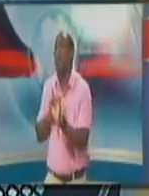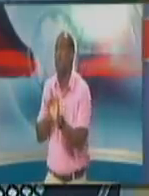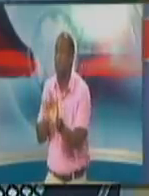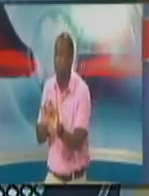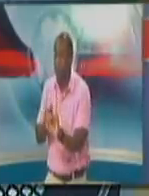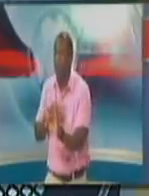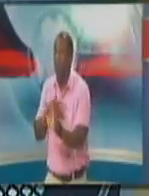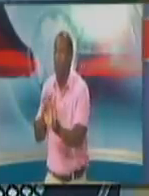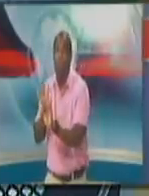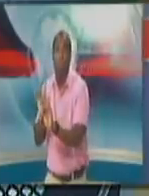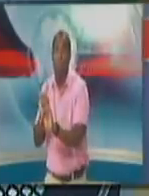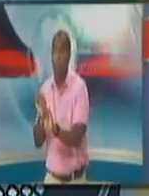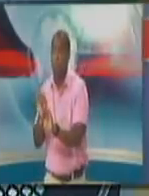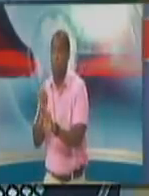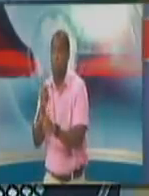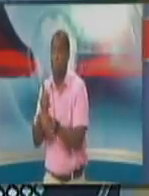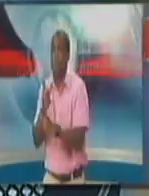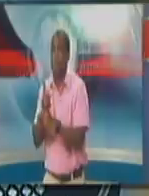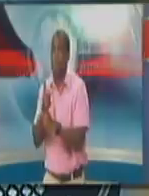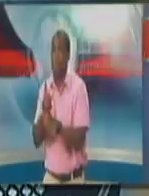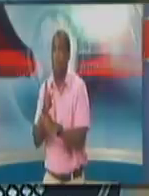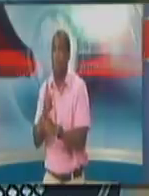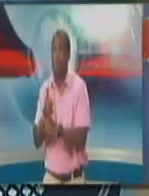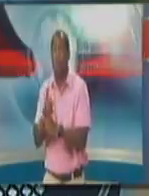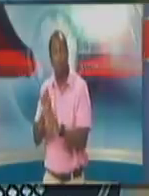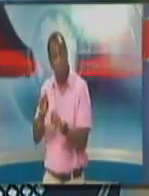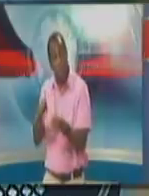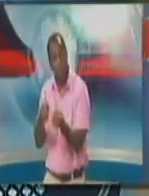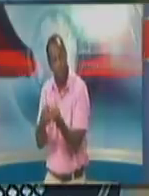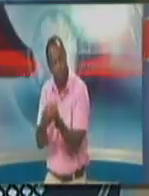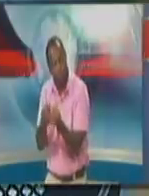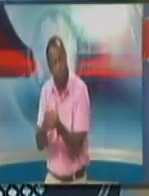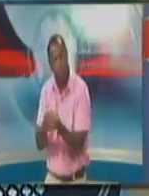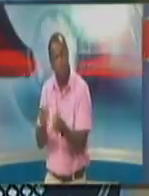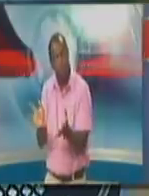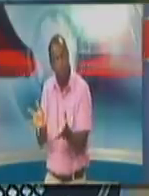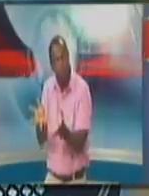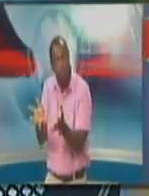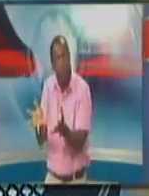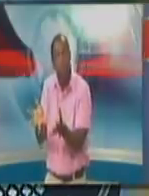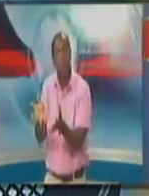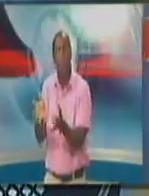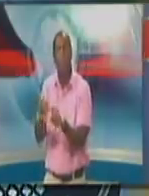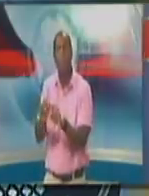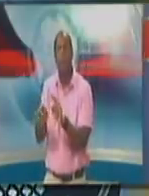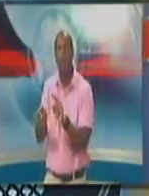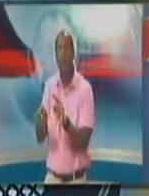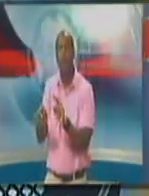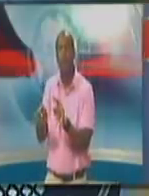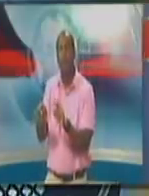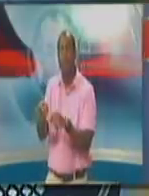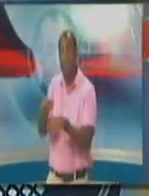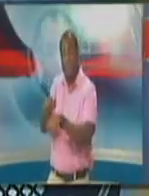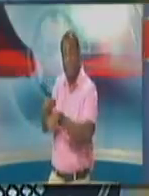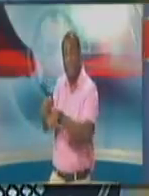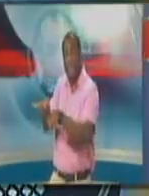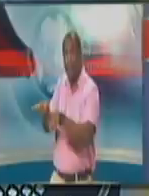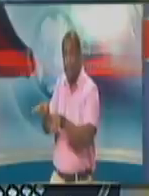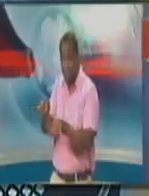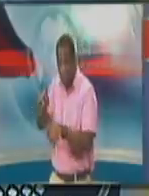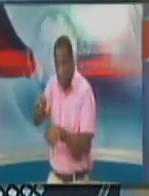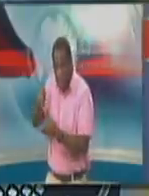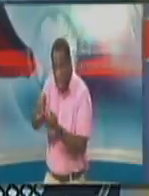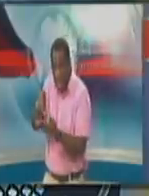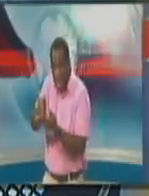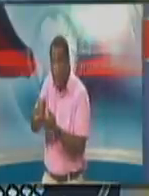provide support where you can, but you redirect those people to services that may be needed if they need help in terms of